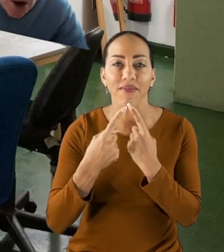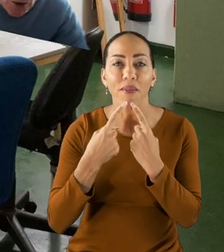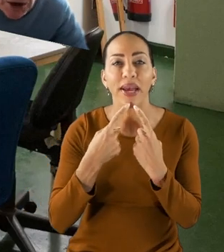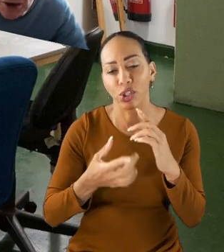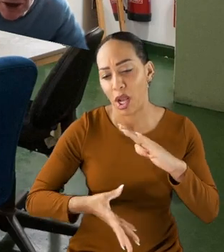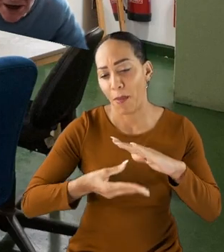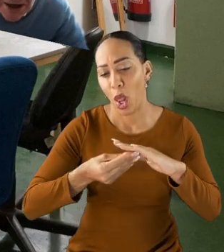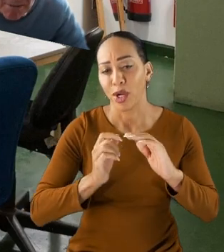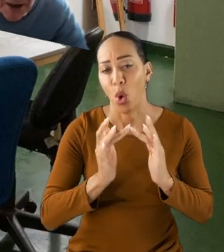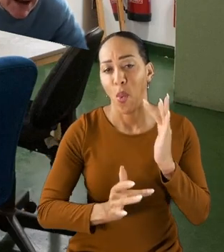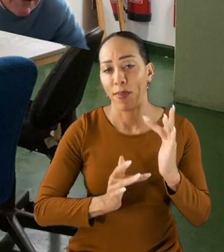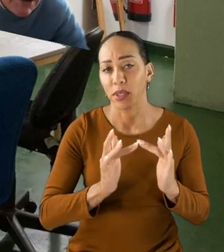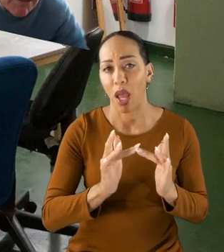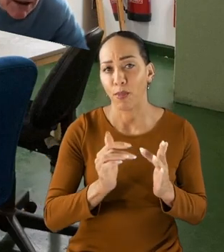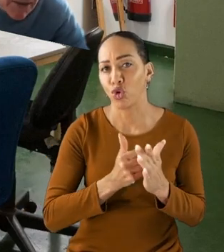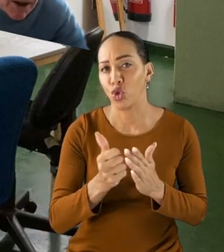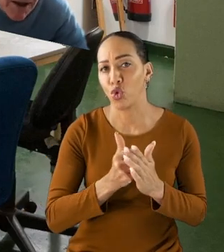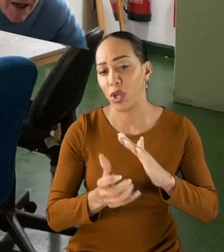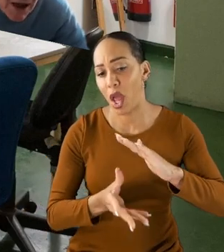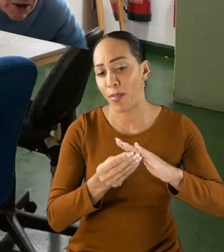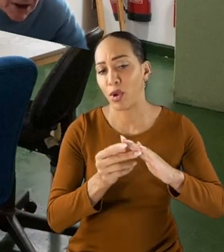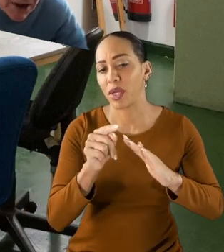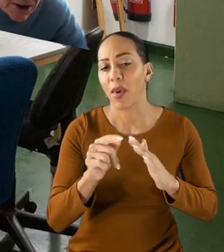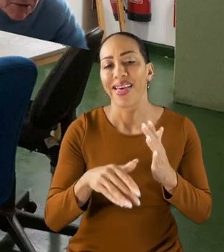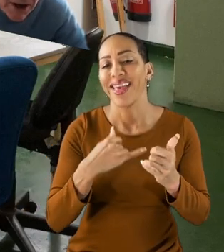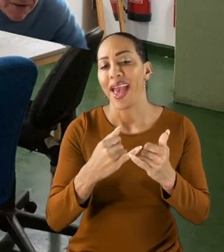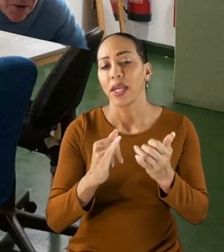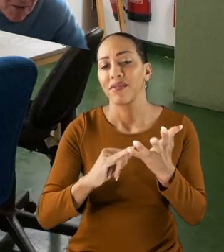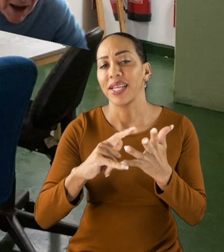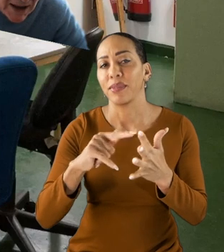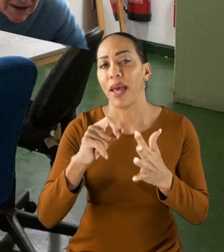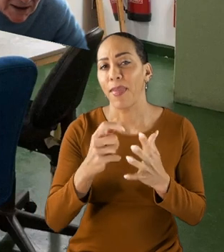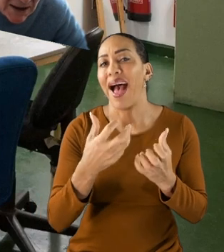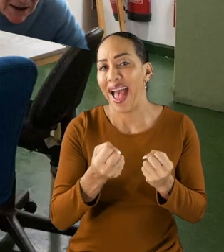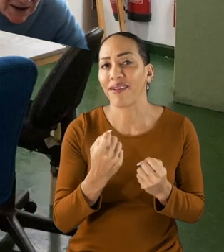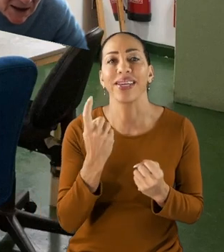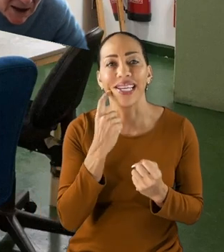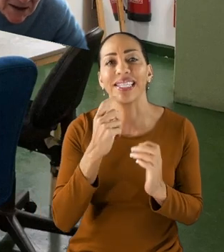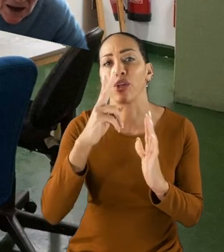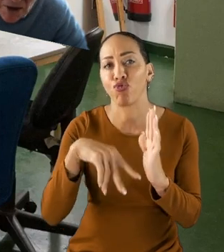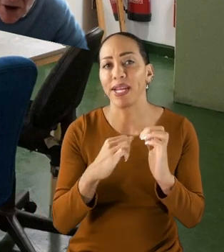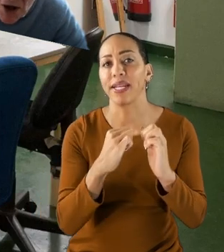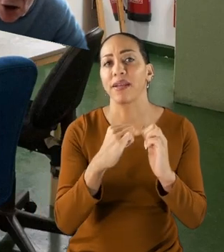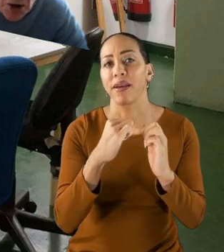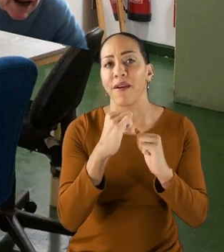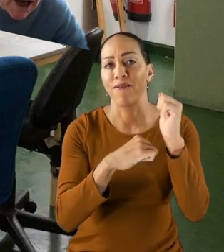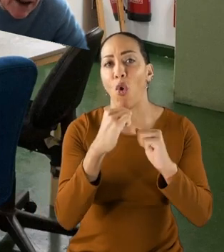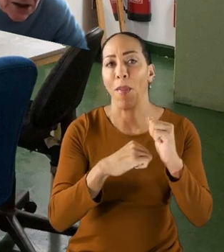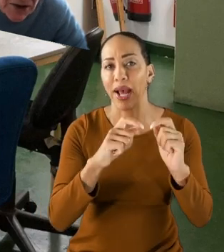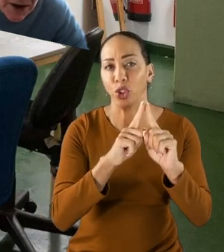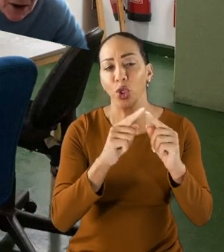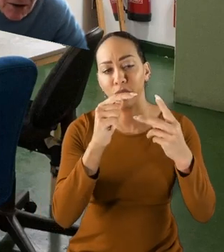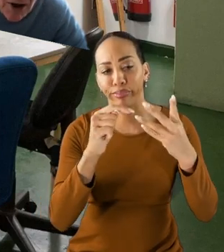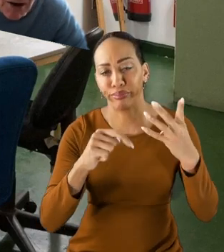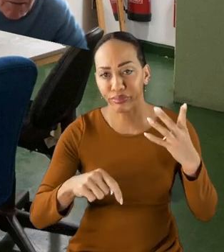website, which usually is up by the end of September, with an easy read format and you know, and so on, looking at